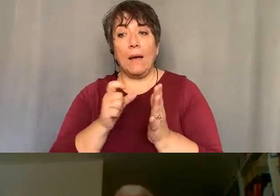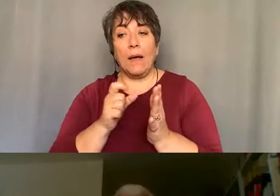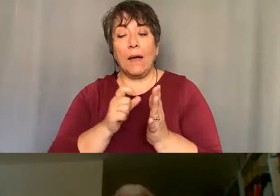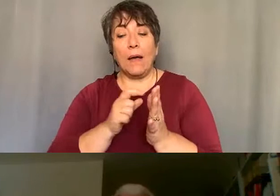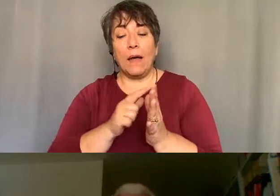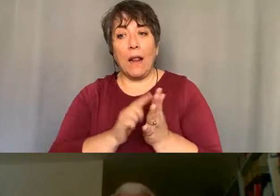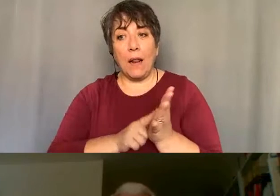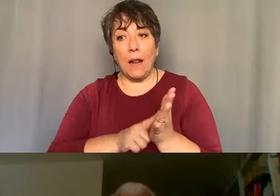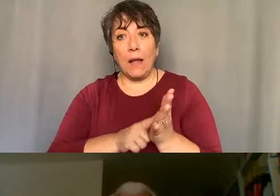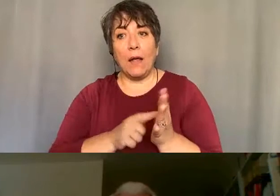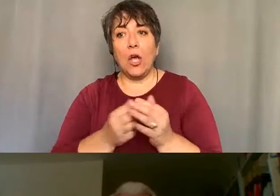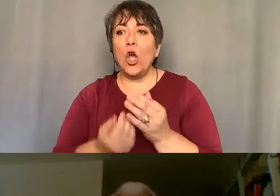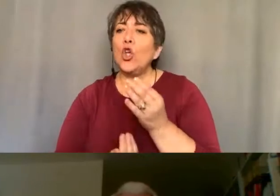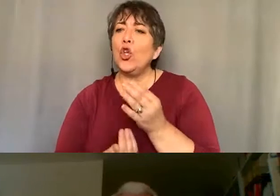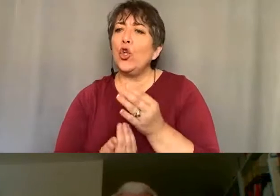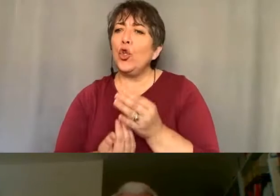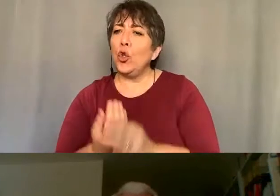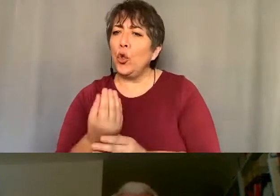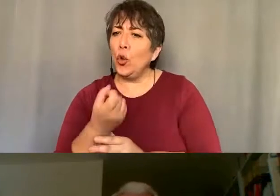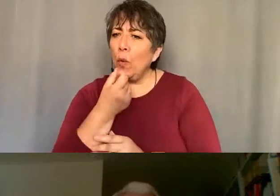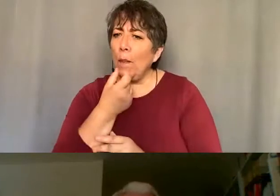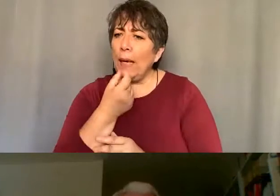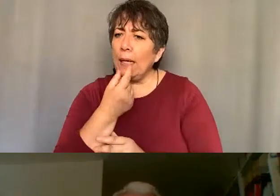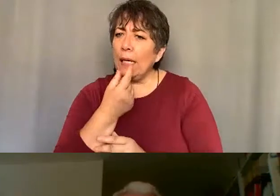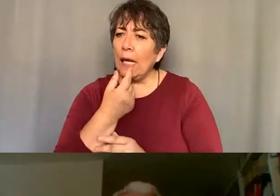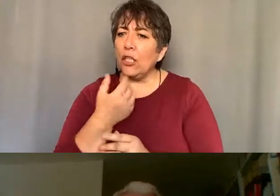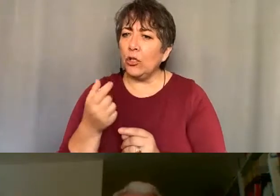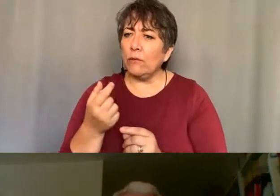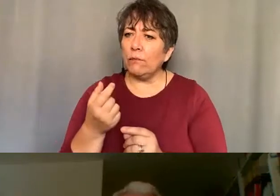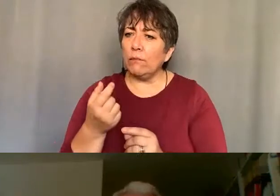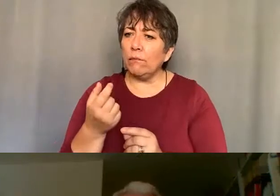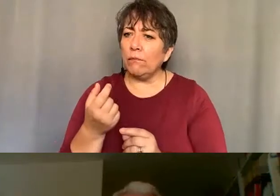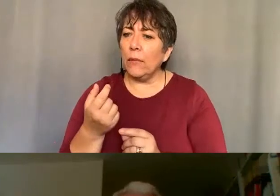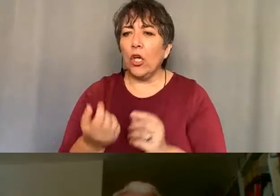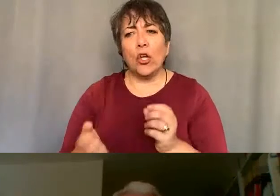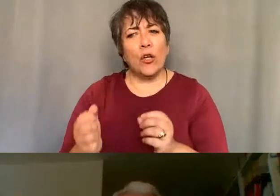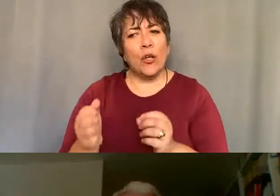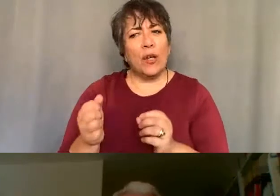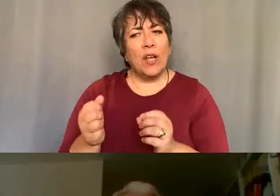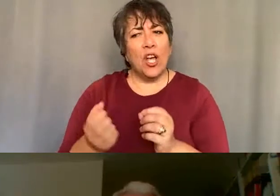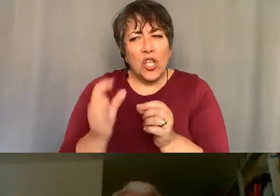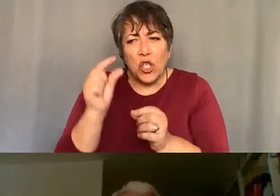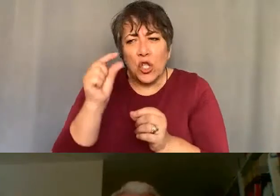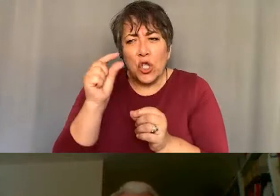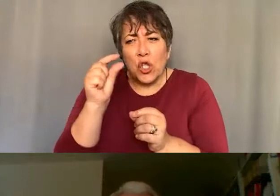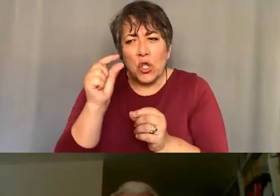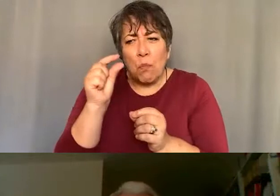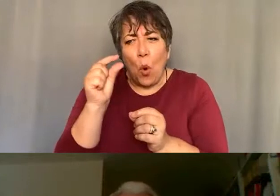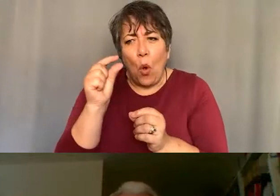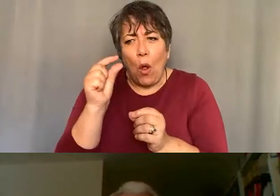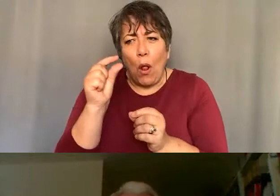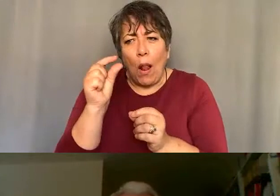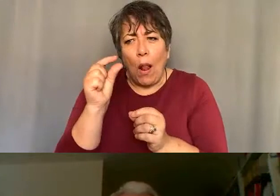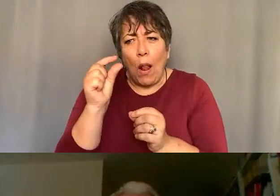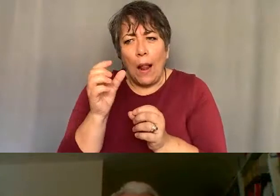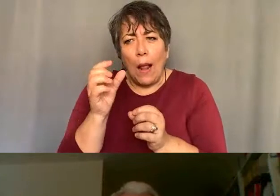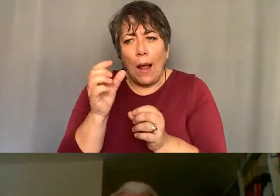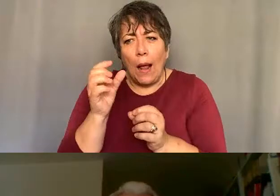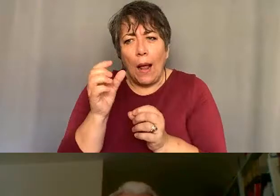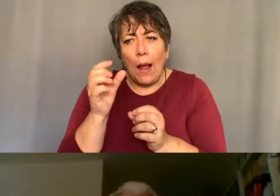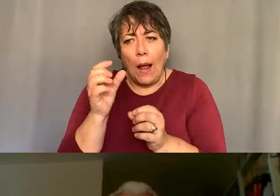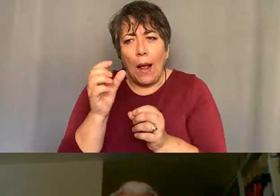prescribed, should that be in a small quantity, I'm assuming to start with, in case there are side effects or reaction issues